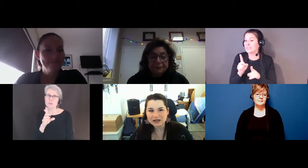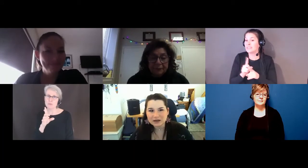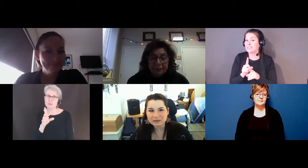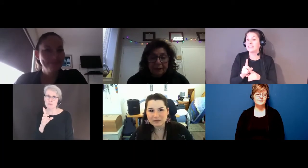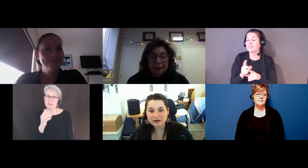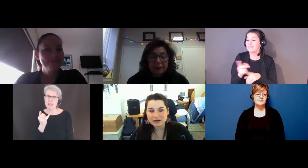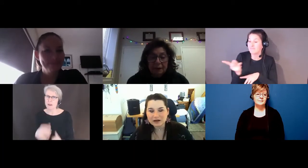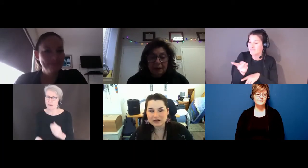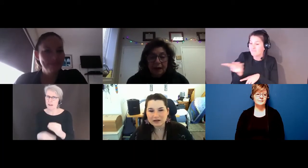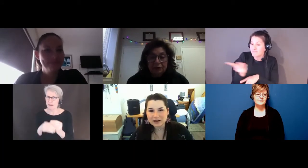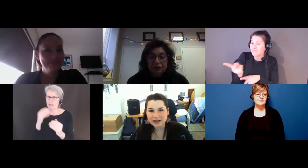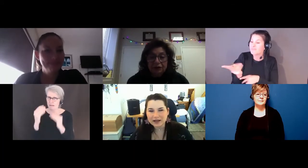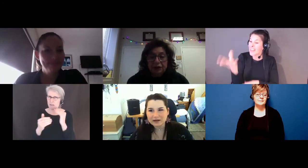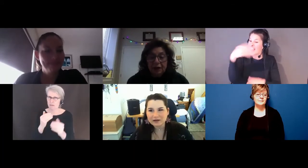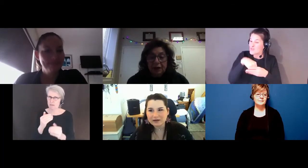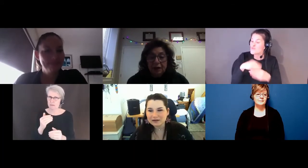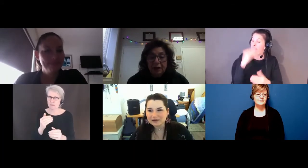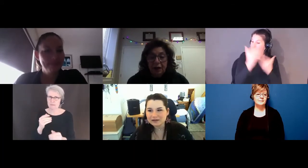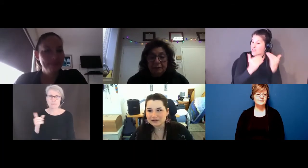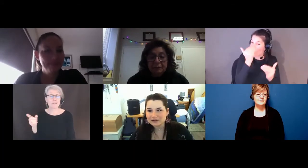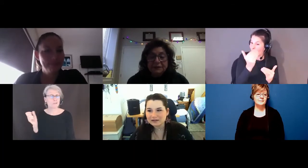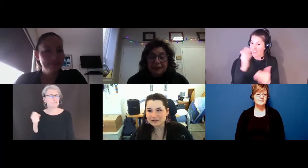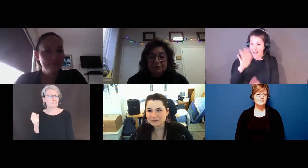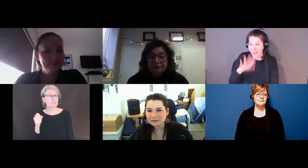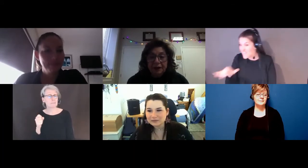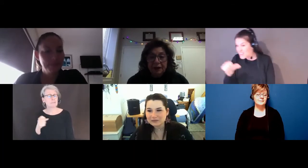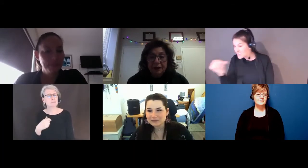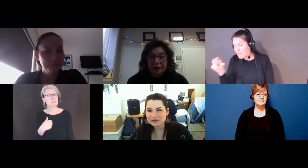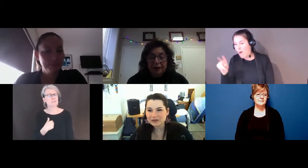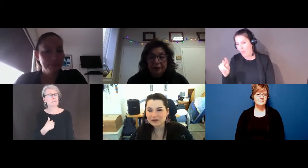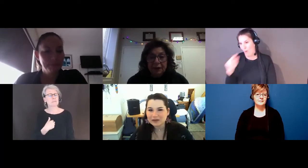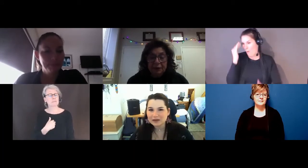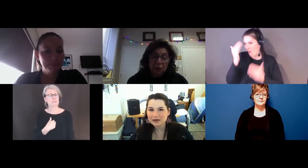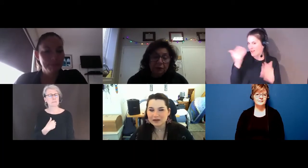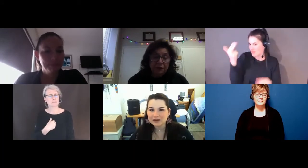because Actually, I myself